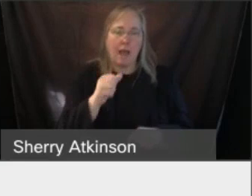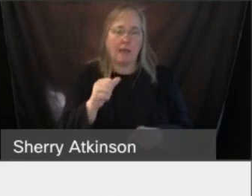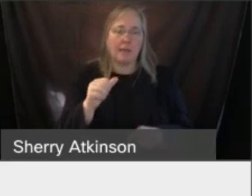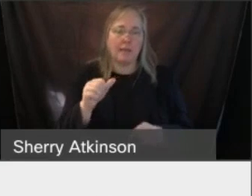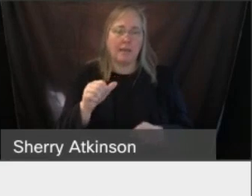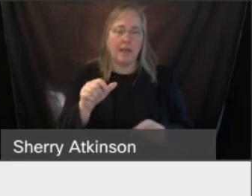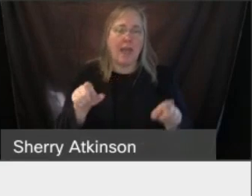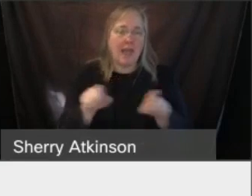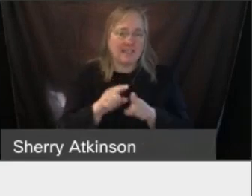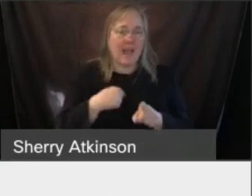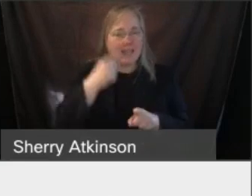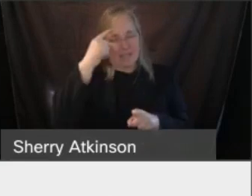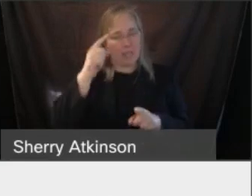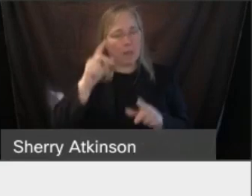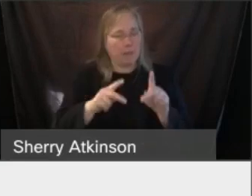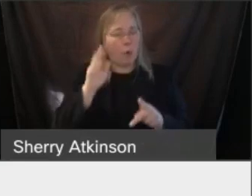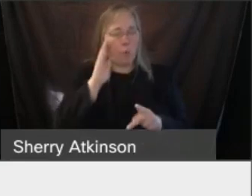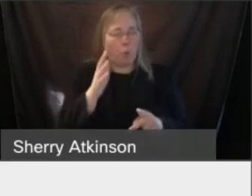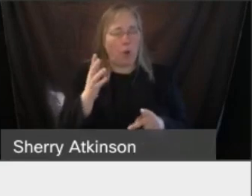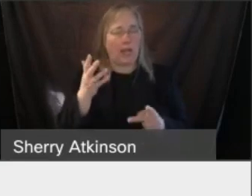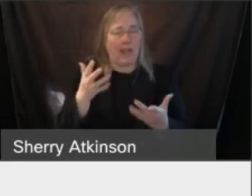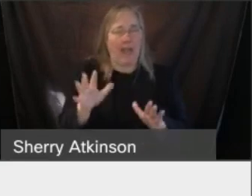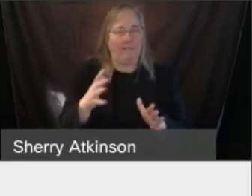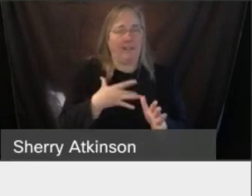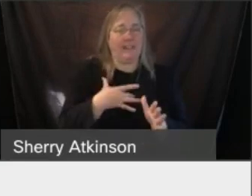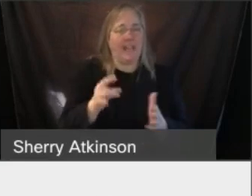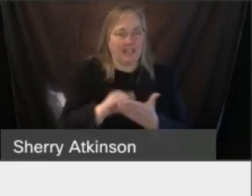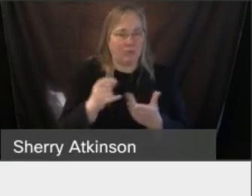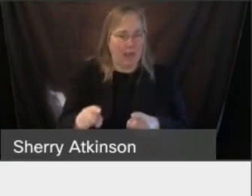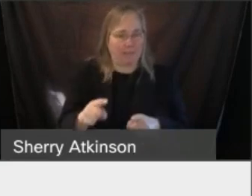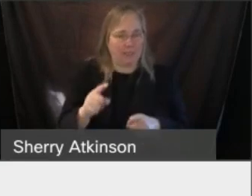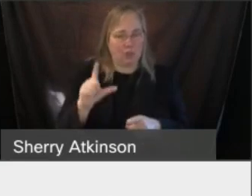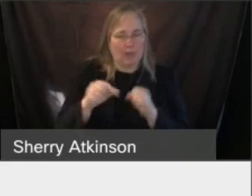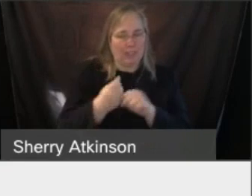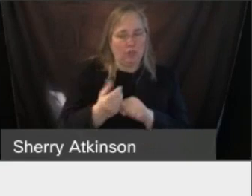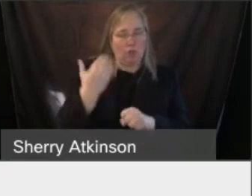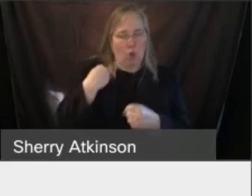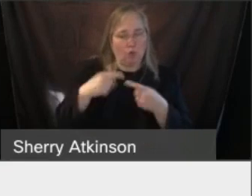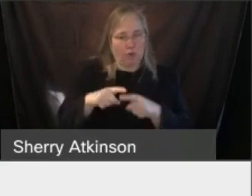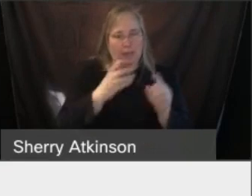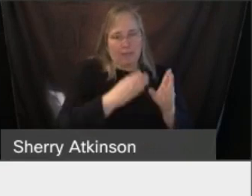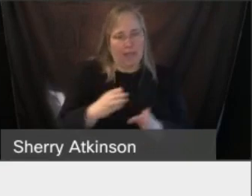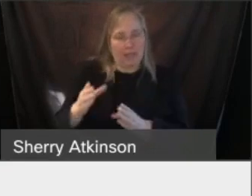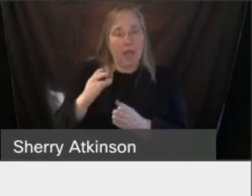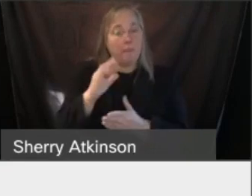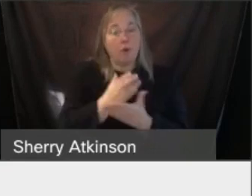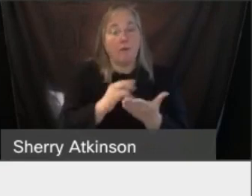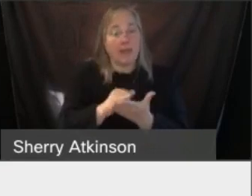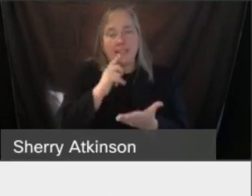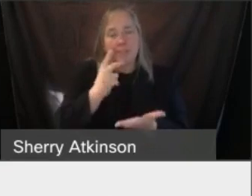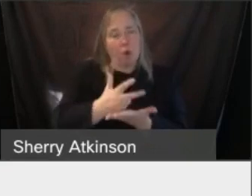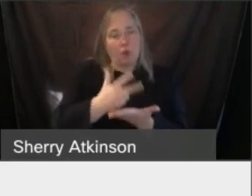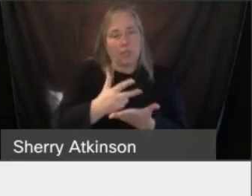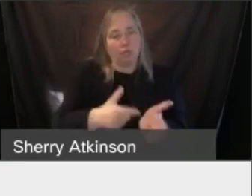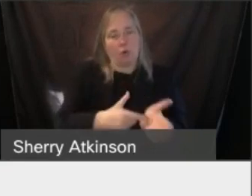I think people would have liked it to have been 20 years ago when it was in the planning stages. And part of that is the parking requirements